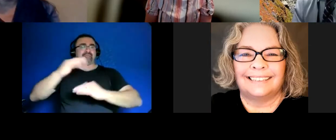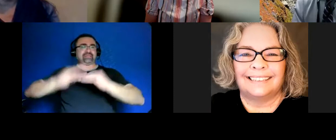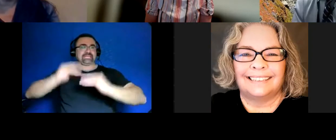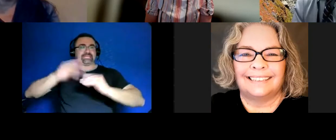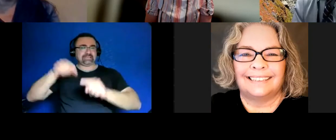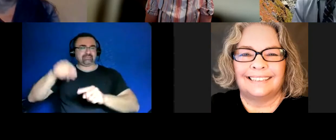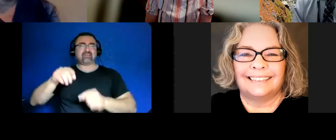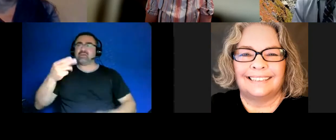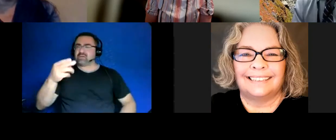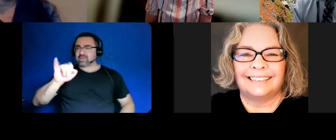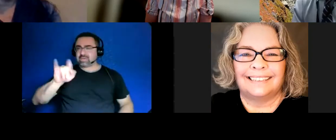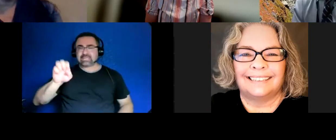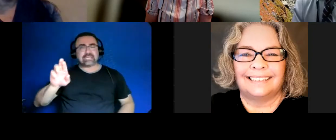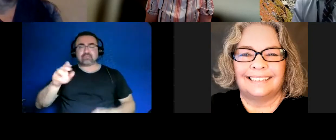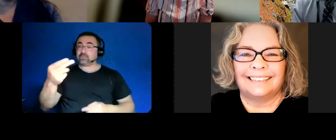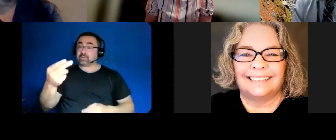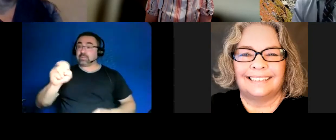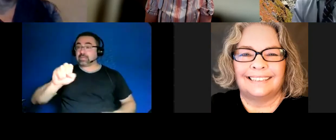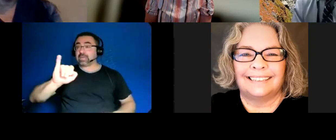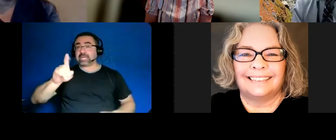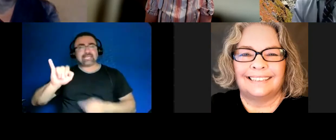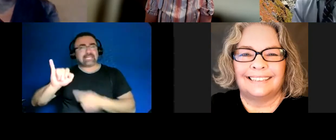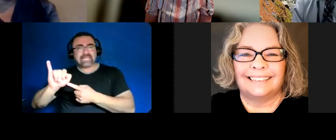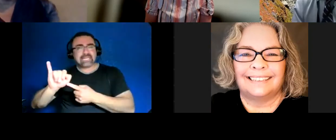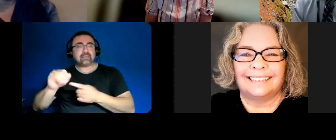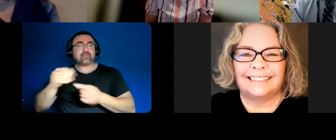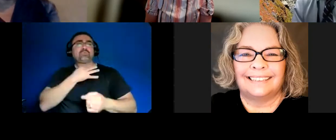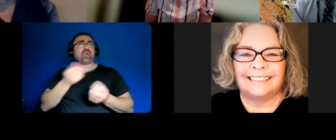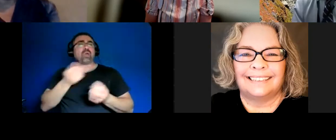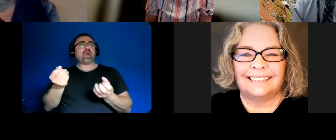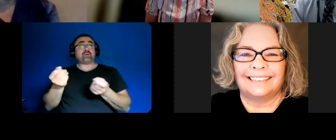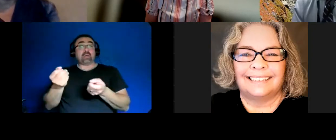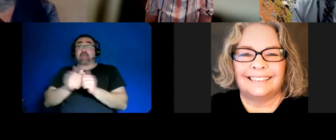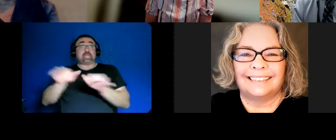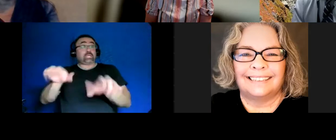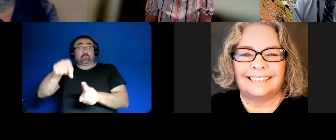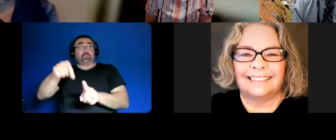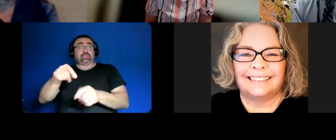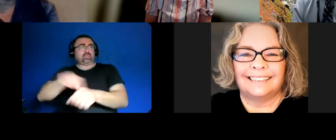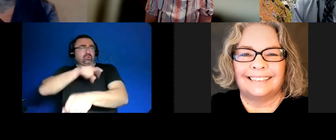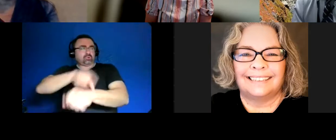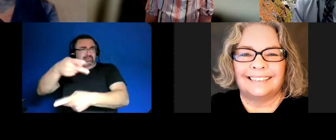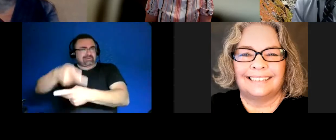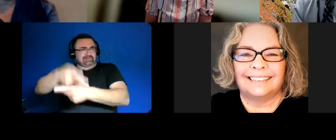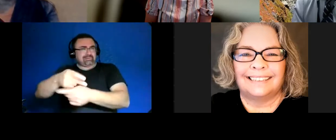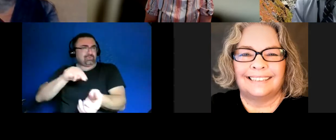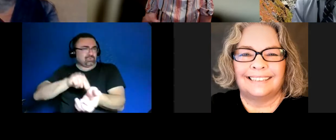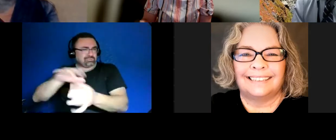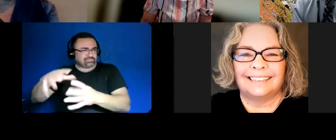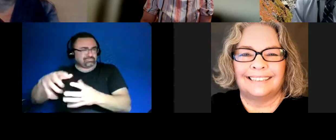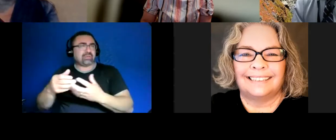wondering, how are residents of long-term care facilities doing? How many breakthrough cases have happened in this vulnerable